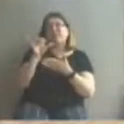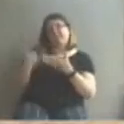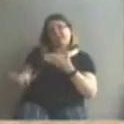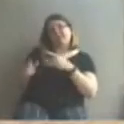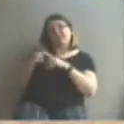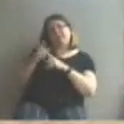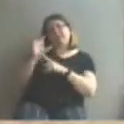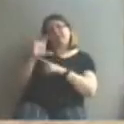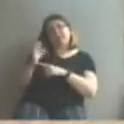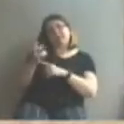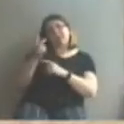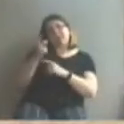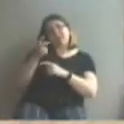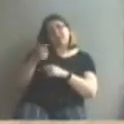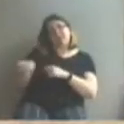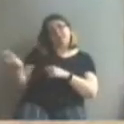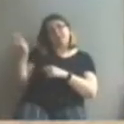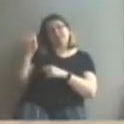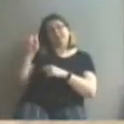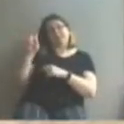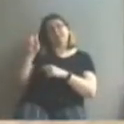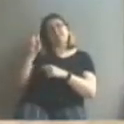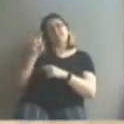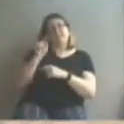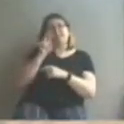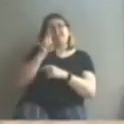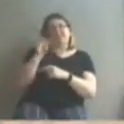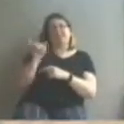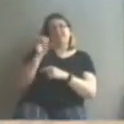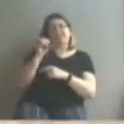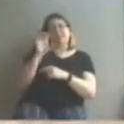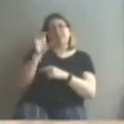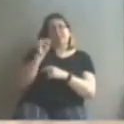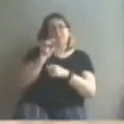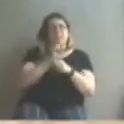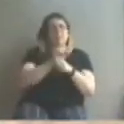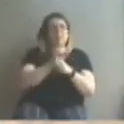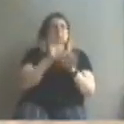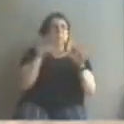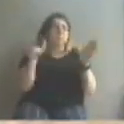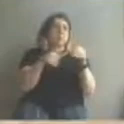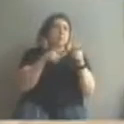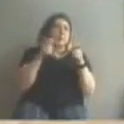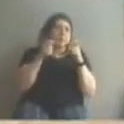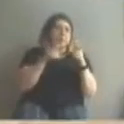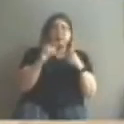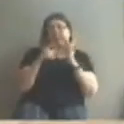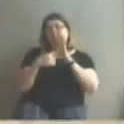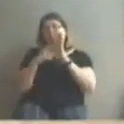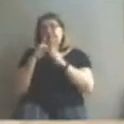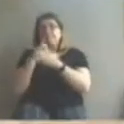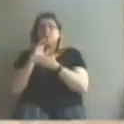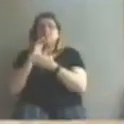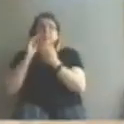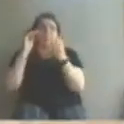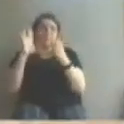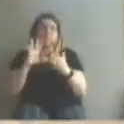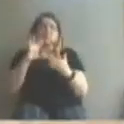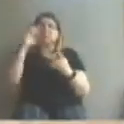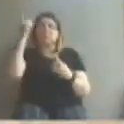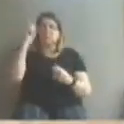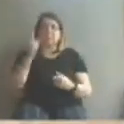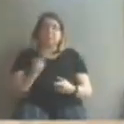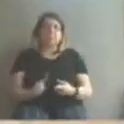Climate and Transformation Grant around the Terry Scott work, mm-hmm. classroom management, modeling for teachers, de-escalation.